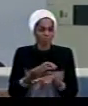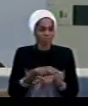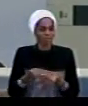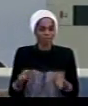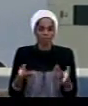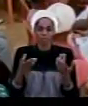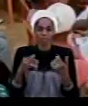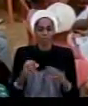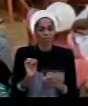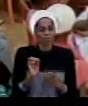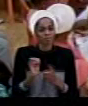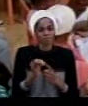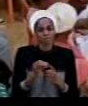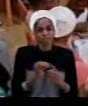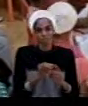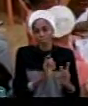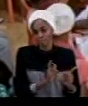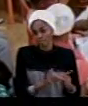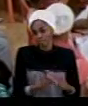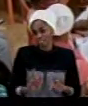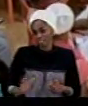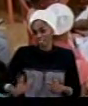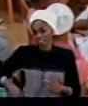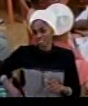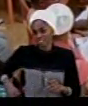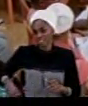not come too late.